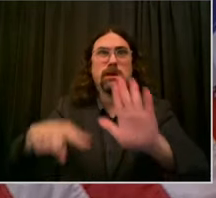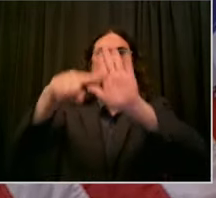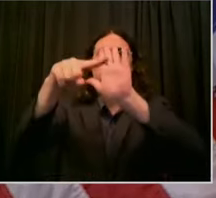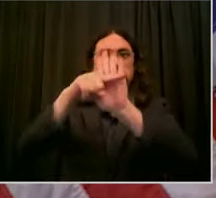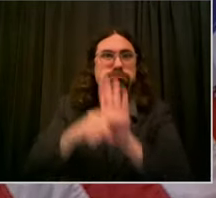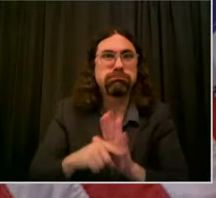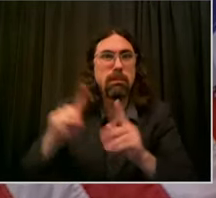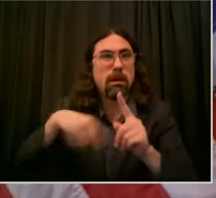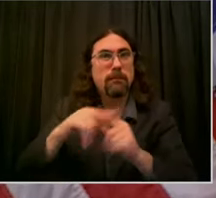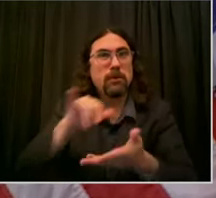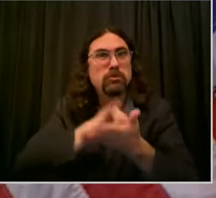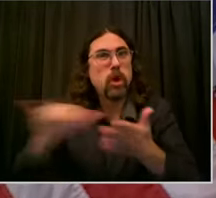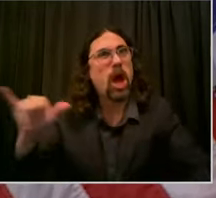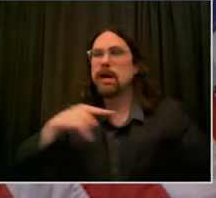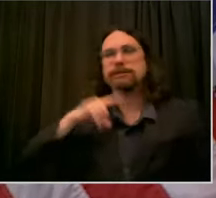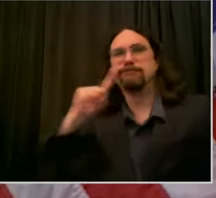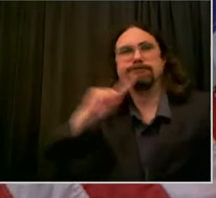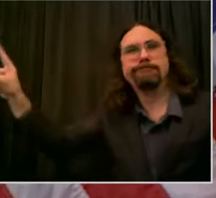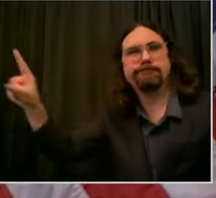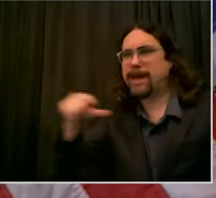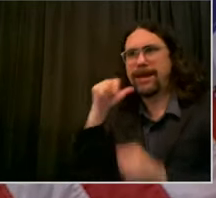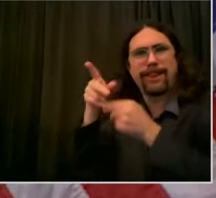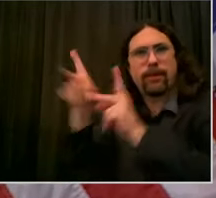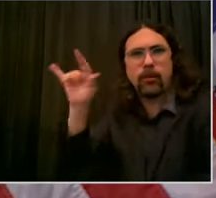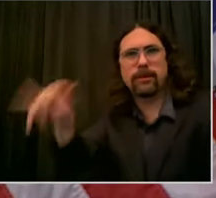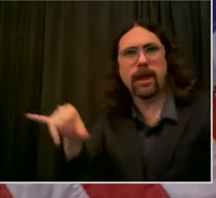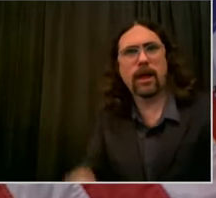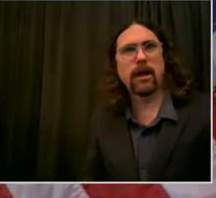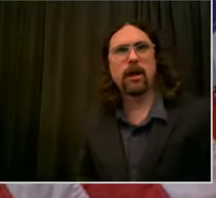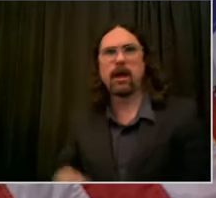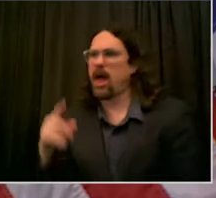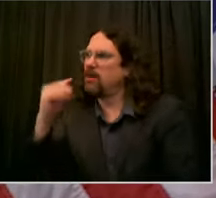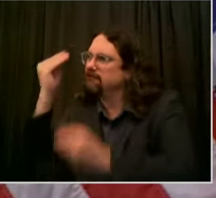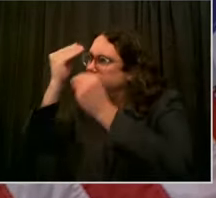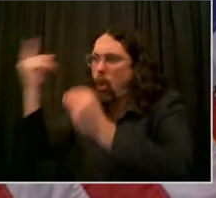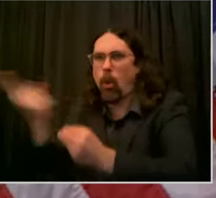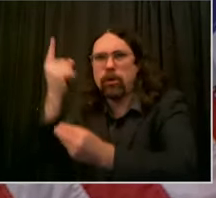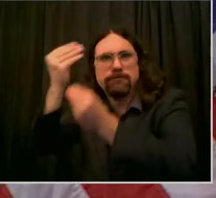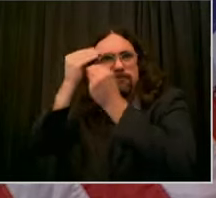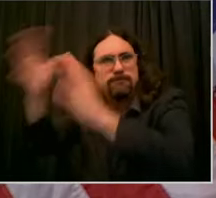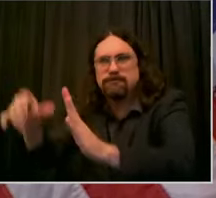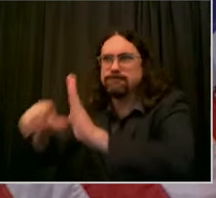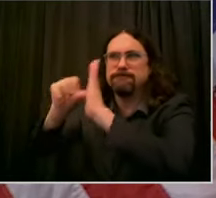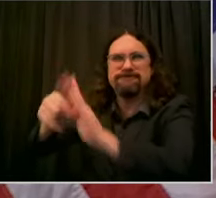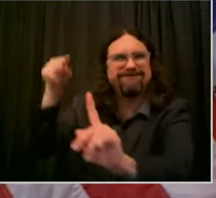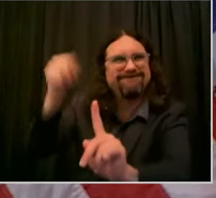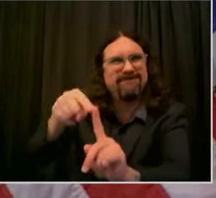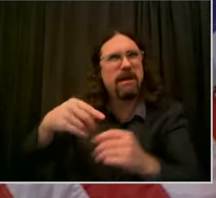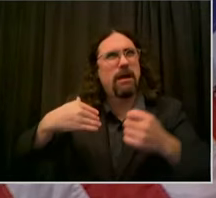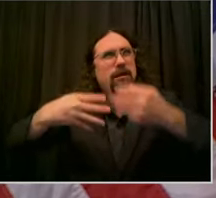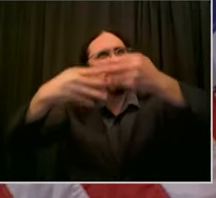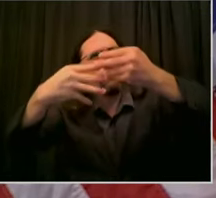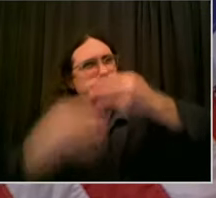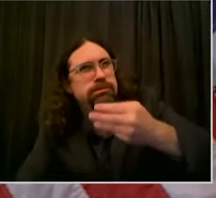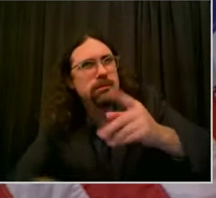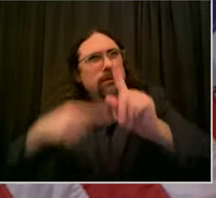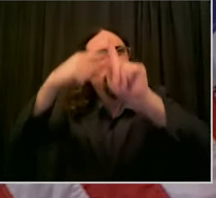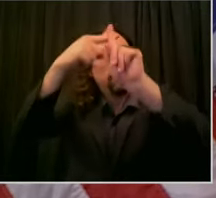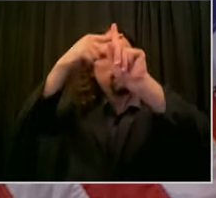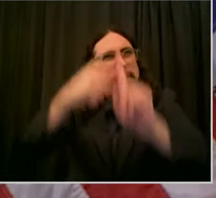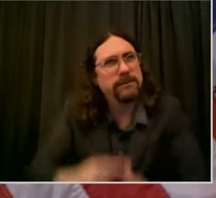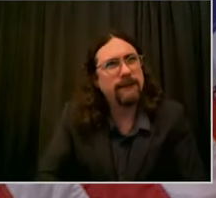I talked to people about it yesterday. I talked to the borough president. I talked to the councilman. I said, I've asked, we had a group of community leaders in a room. I said, how many of you were here in the